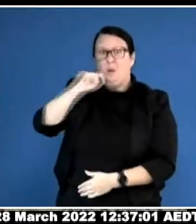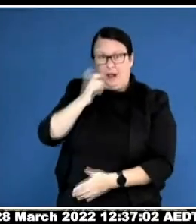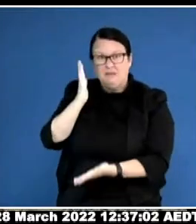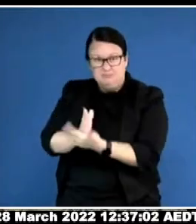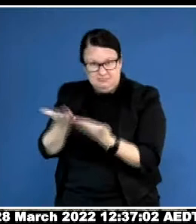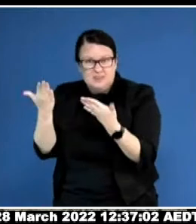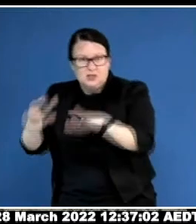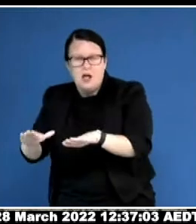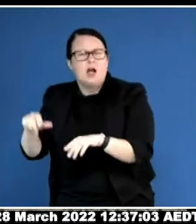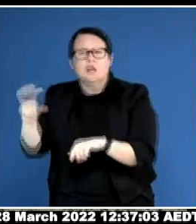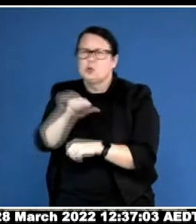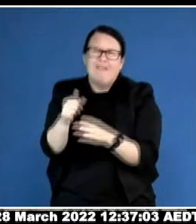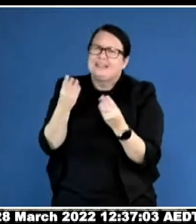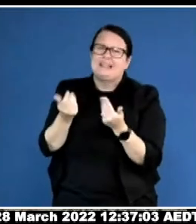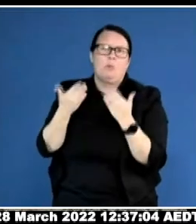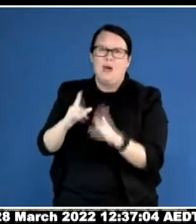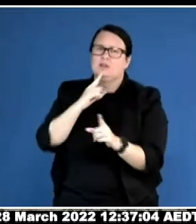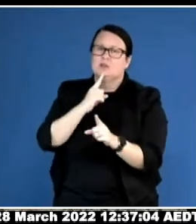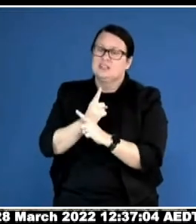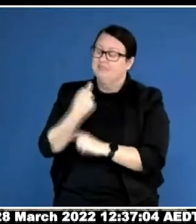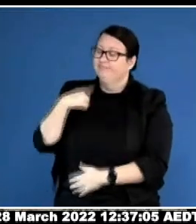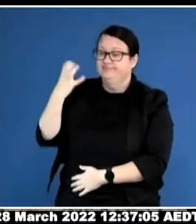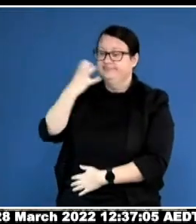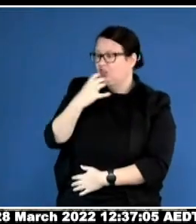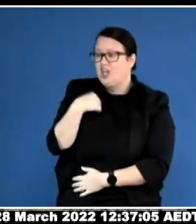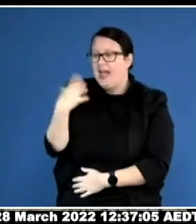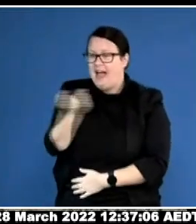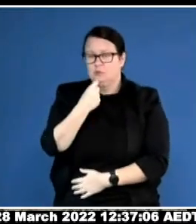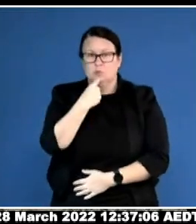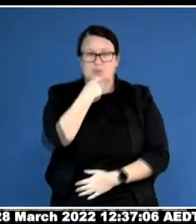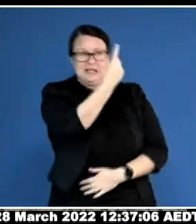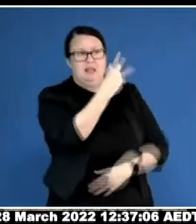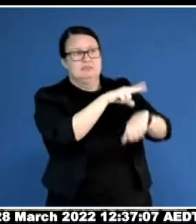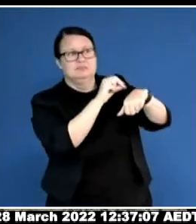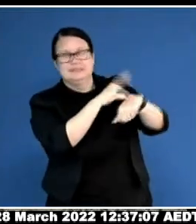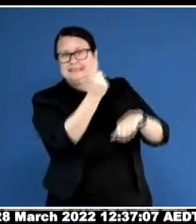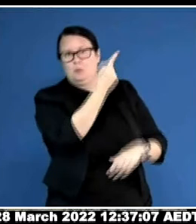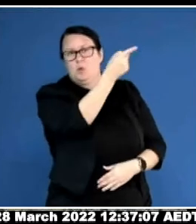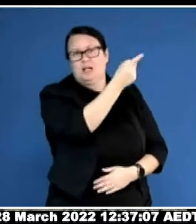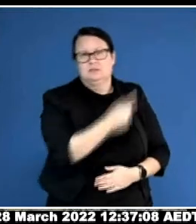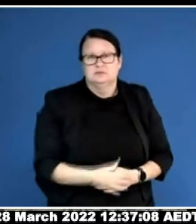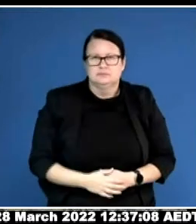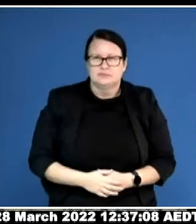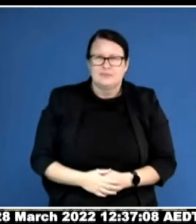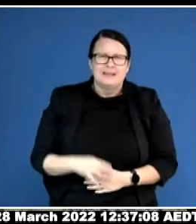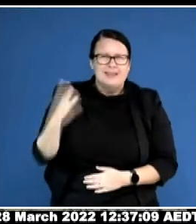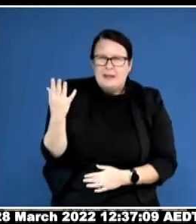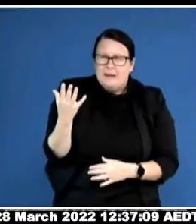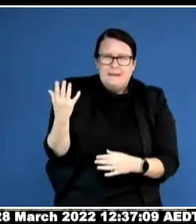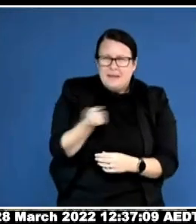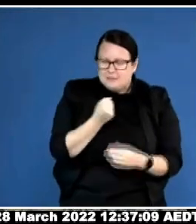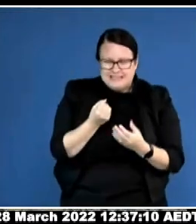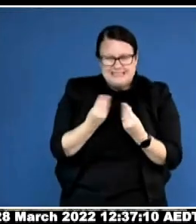there and just saying, I'm really sorry, but I do have to speak to somebody. There has to be a trigger point where, you